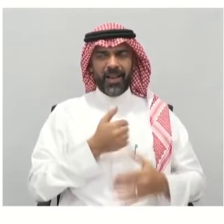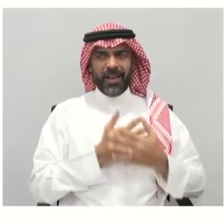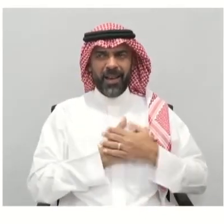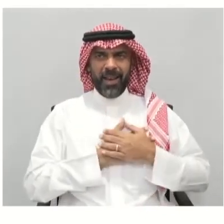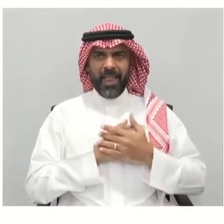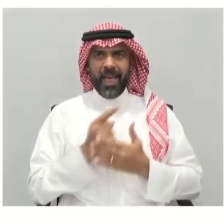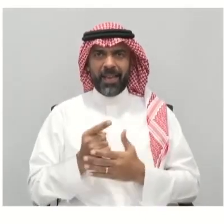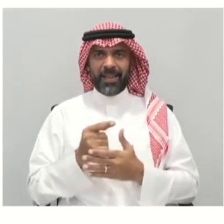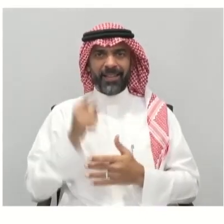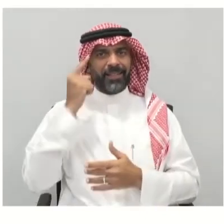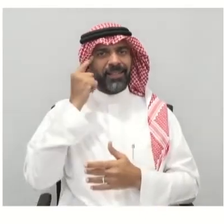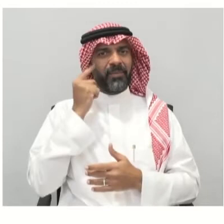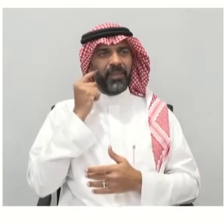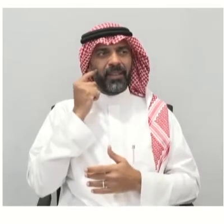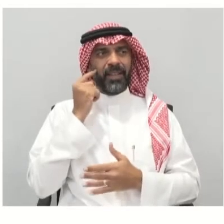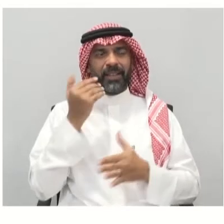Saturday.